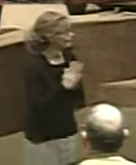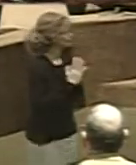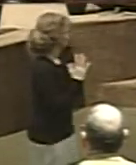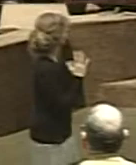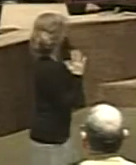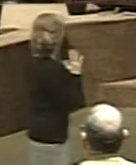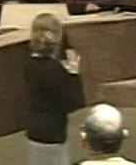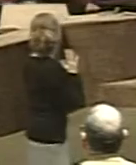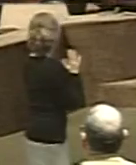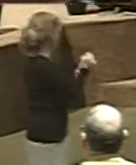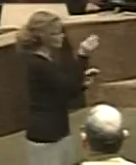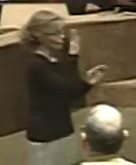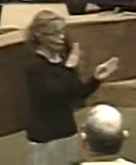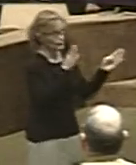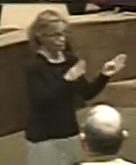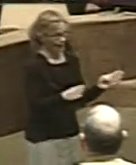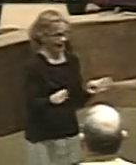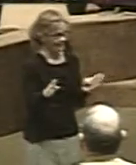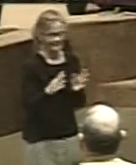It's God's will.